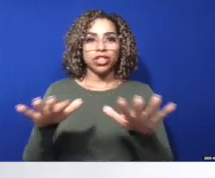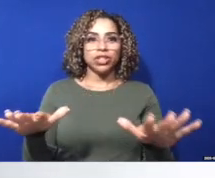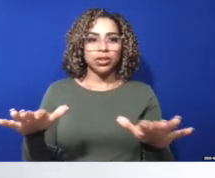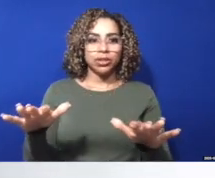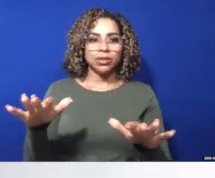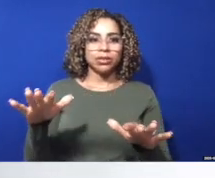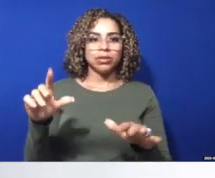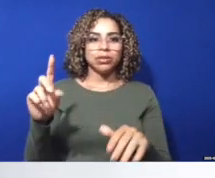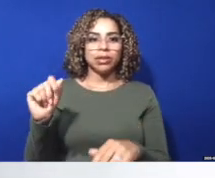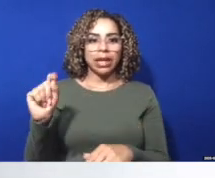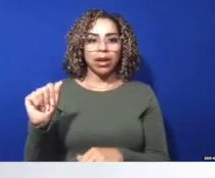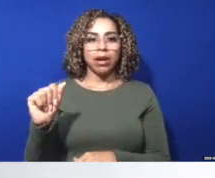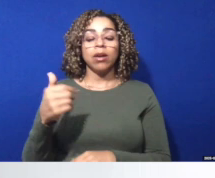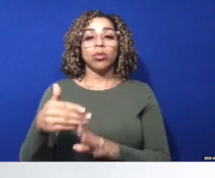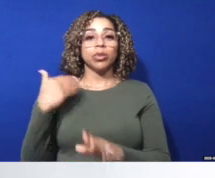that